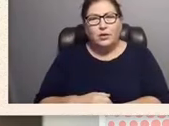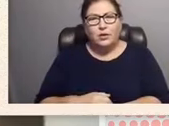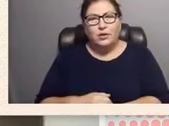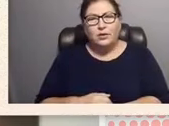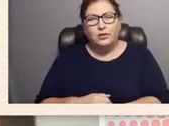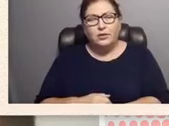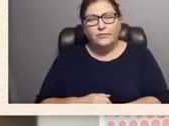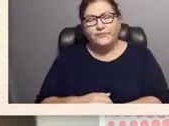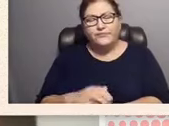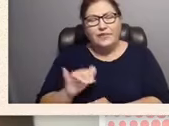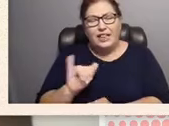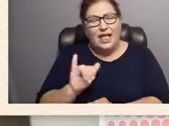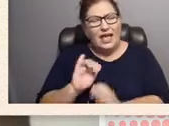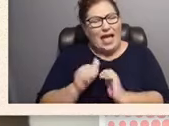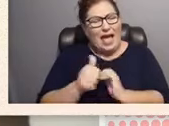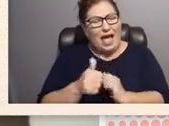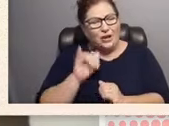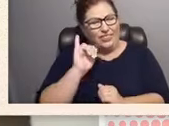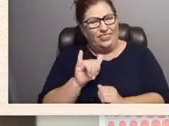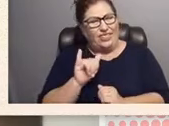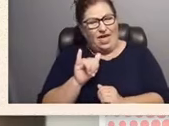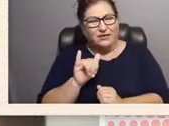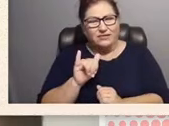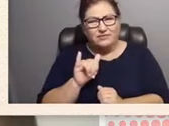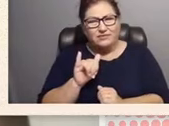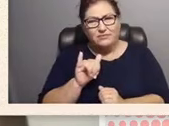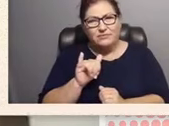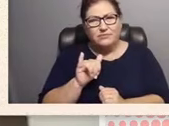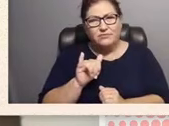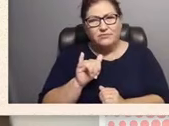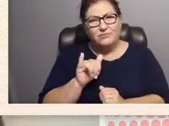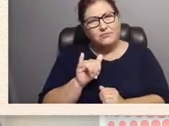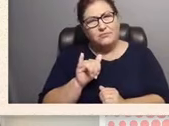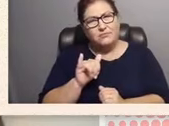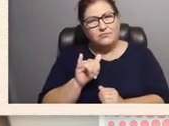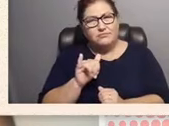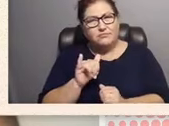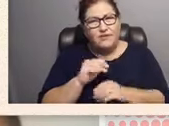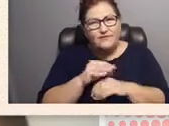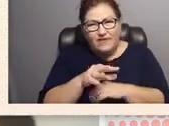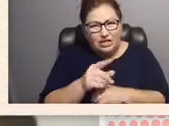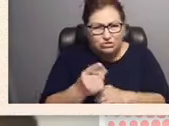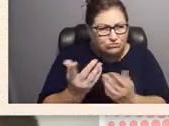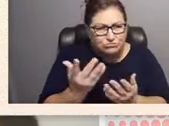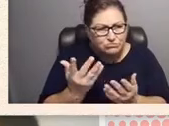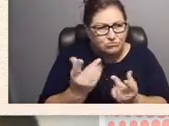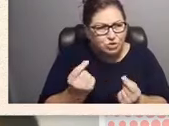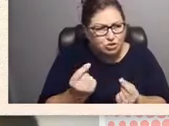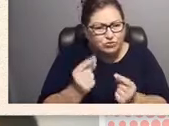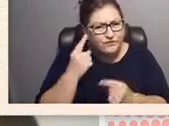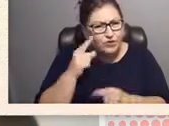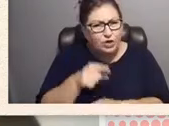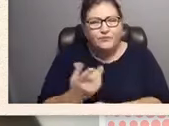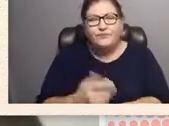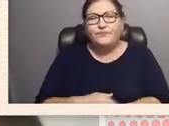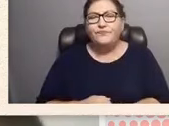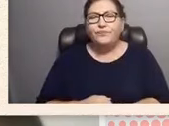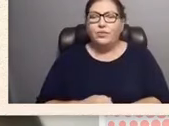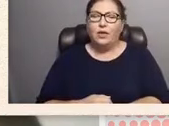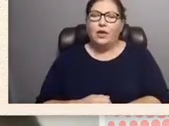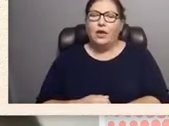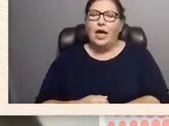how did that reaction play the part? Um, for as I think